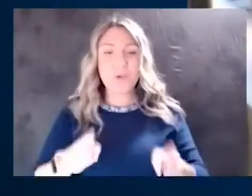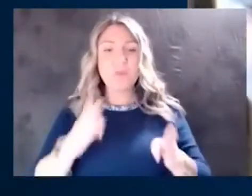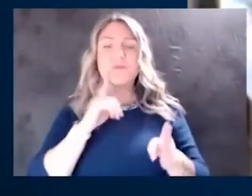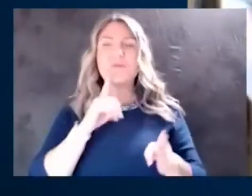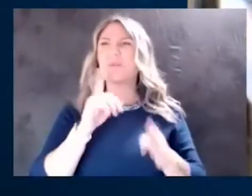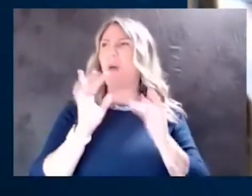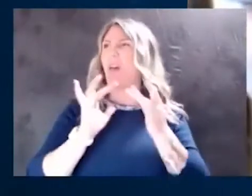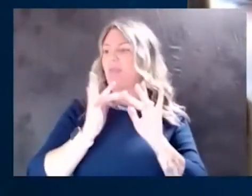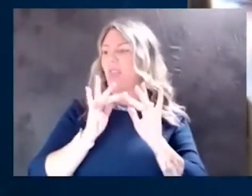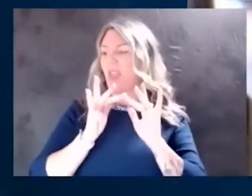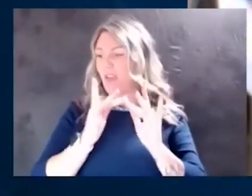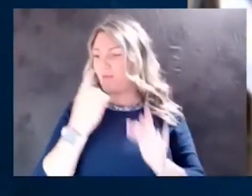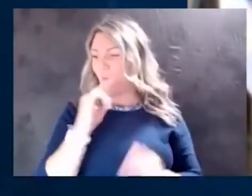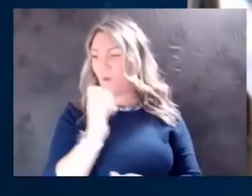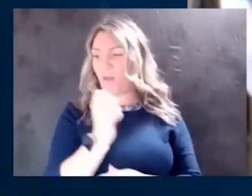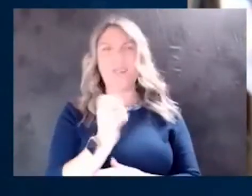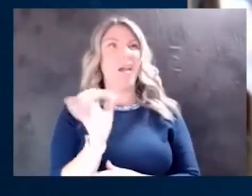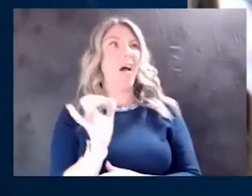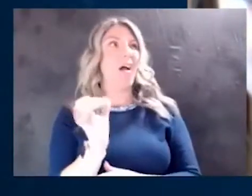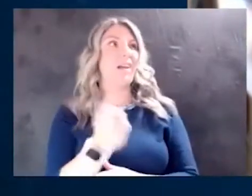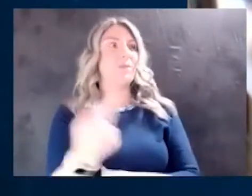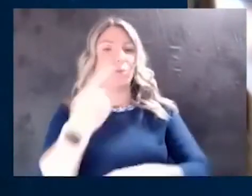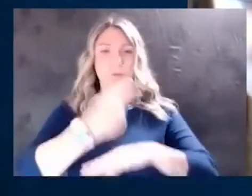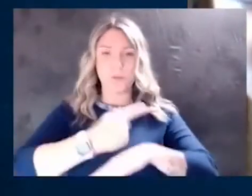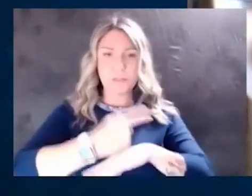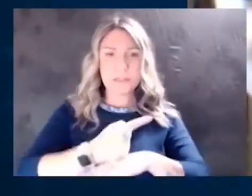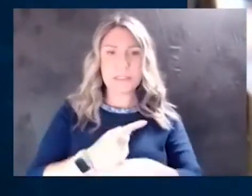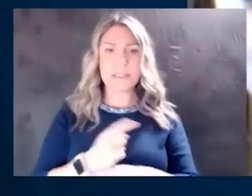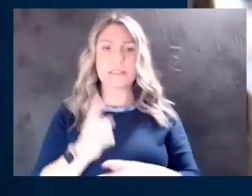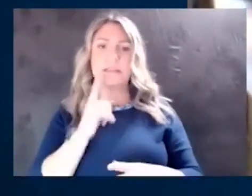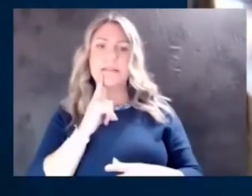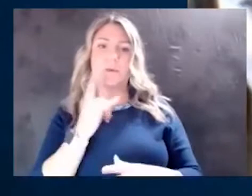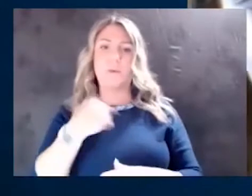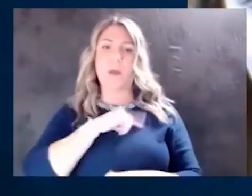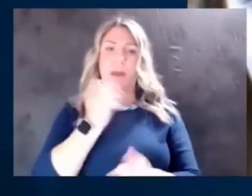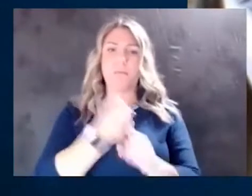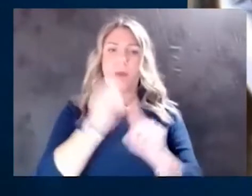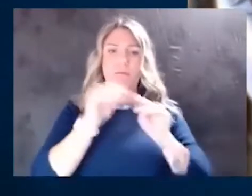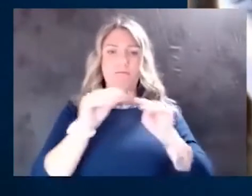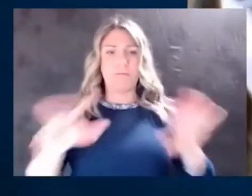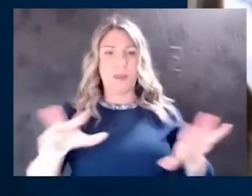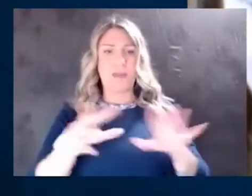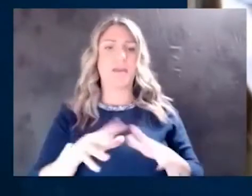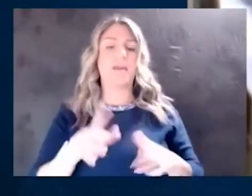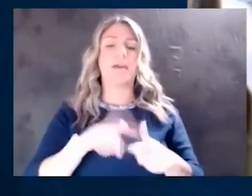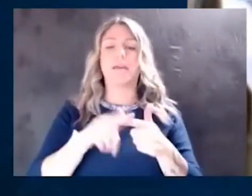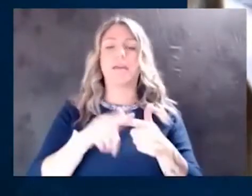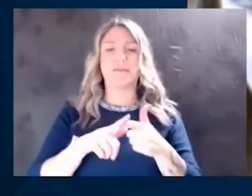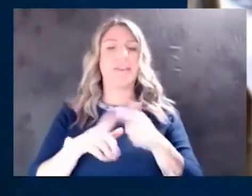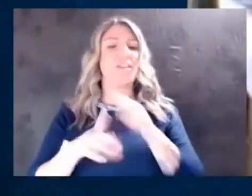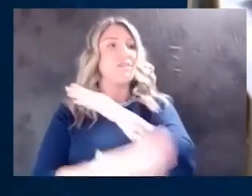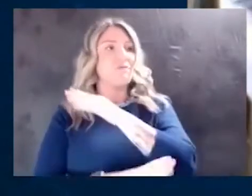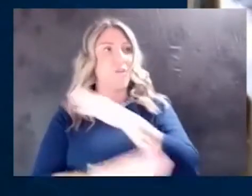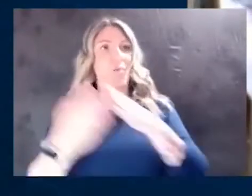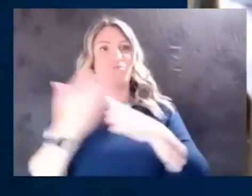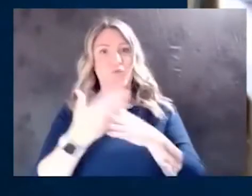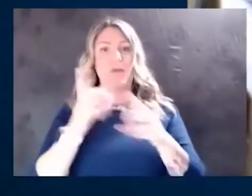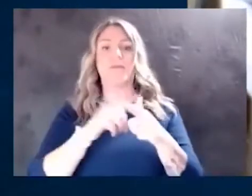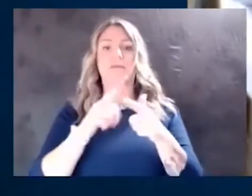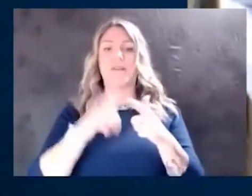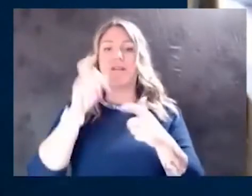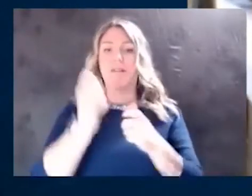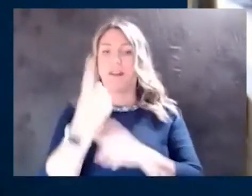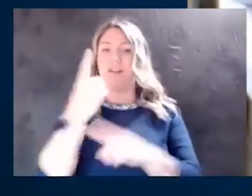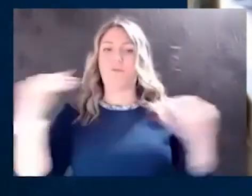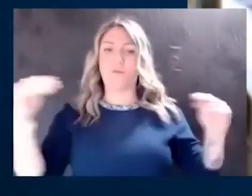for like a couple of days when we had sort of an outbreak at school. But then we had fall break and everyone came back, and it was